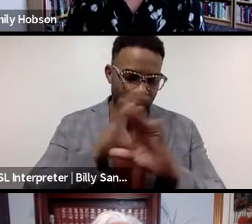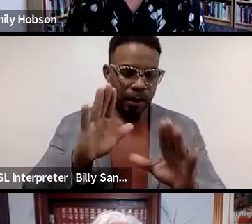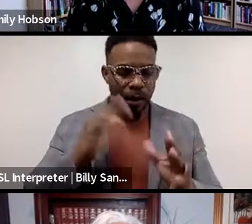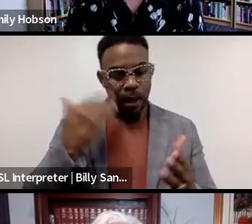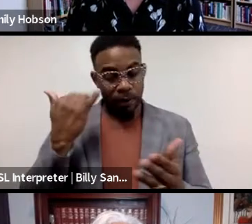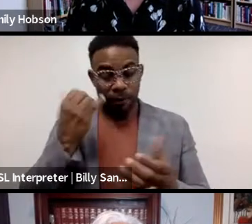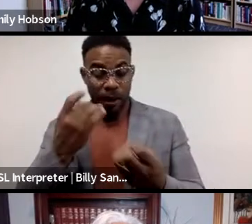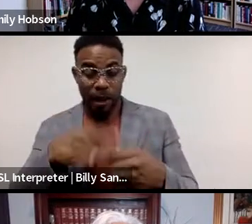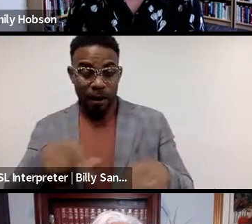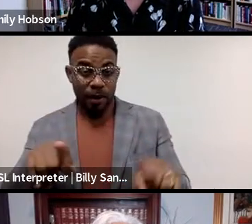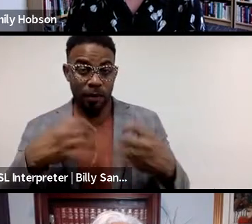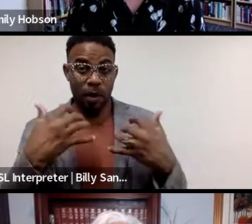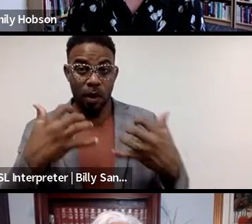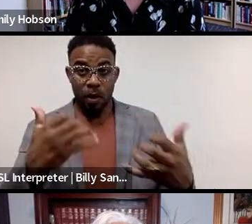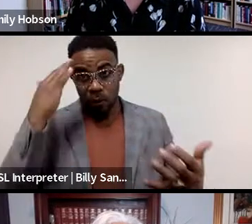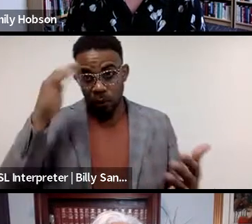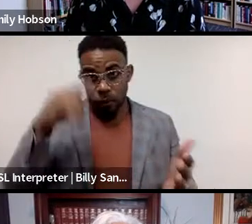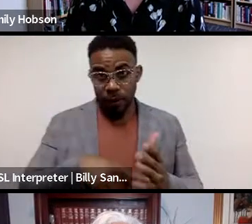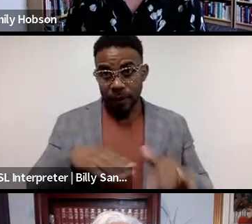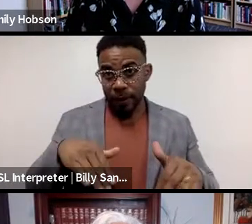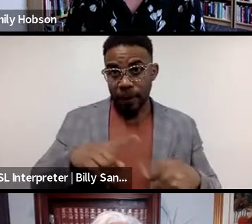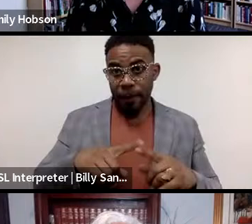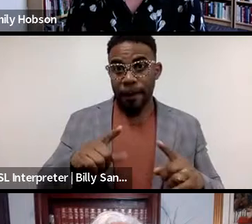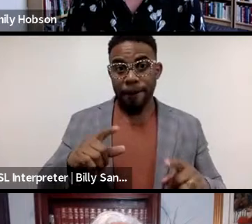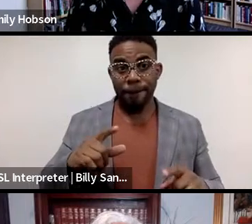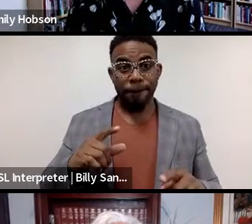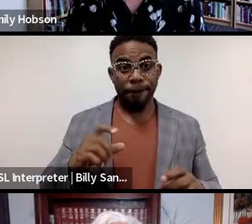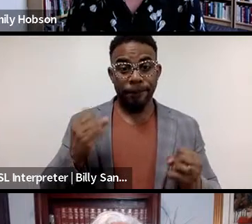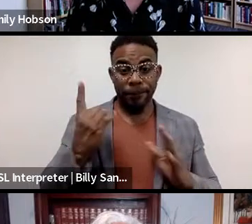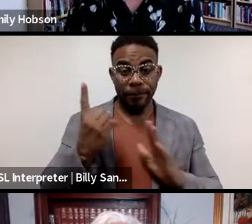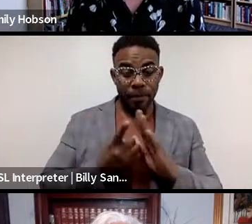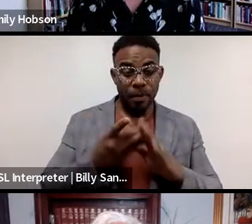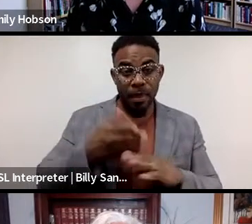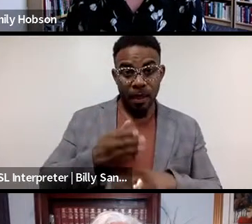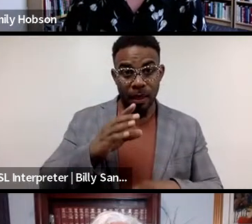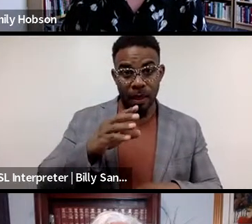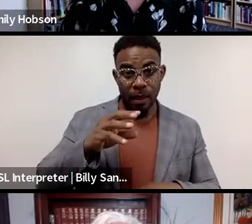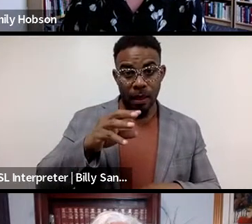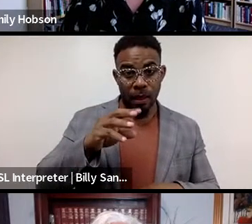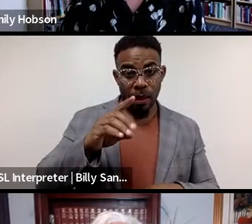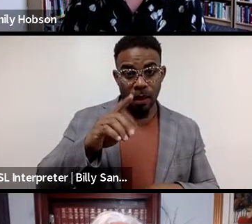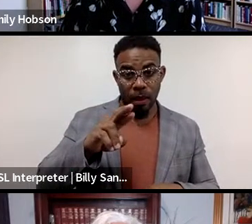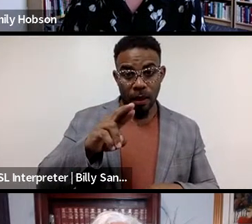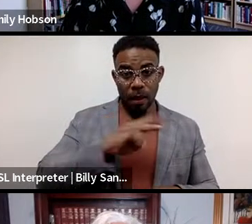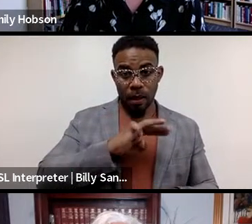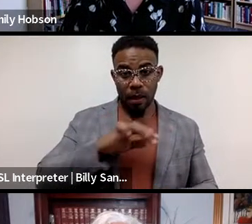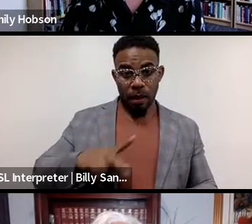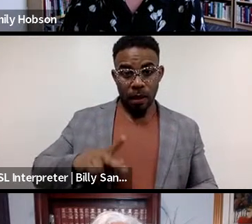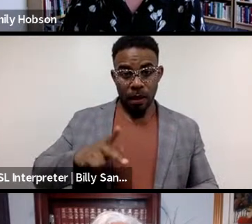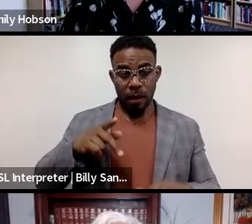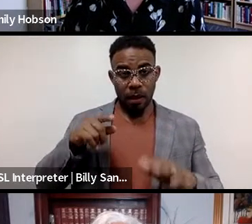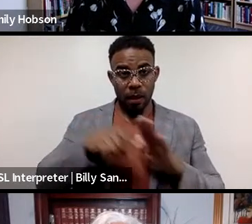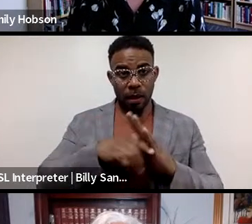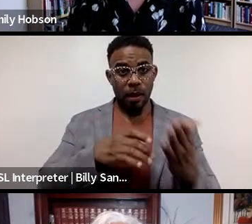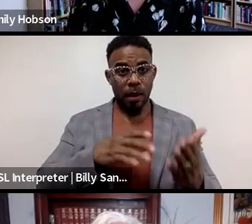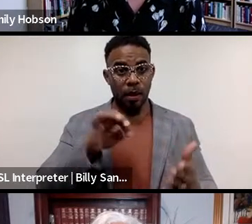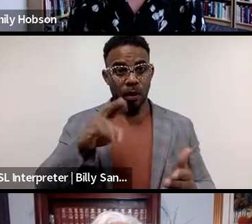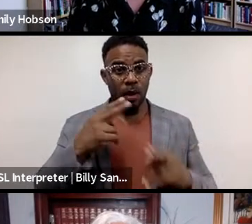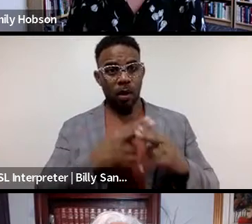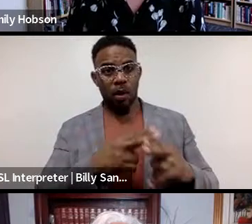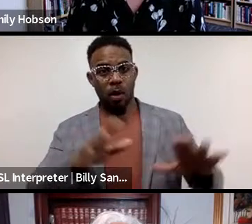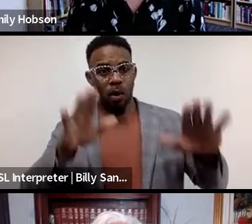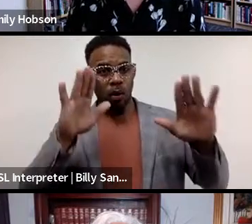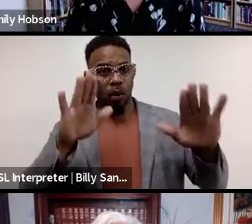lot of the audience knows this, that hours after King's assassination, Reagan called it a